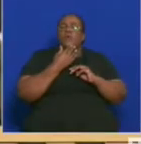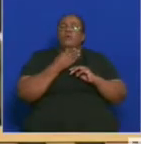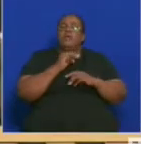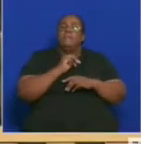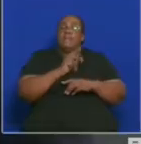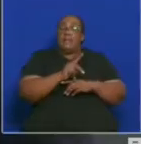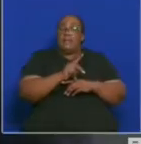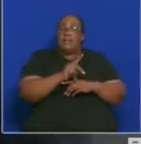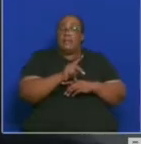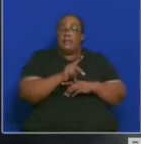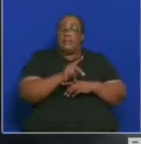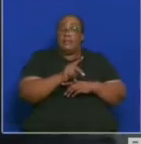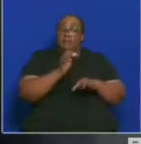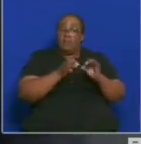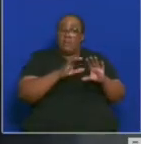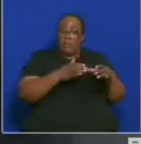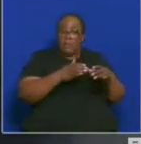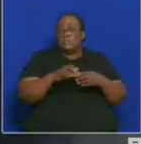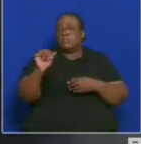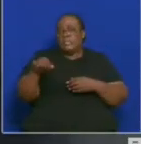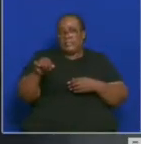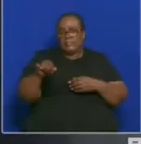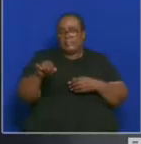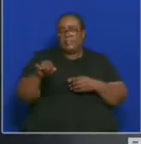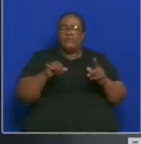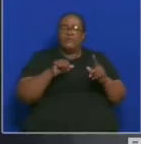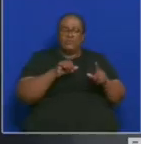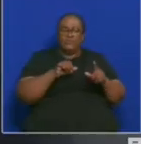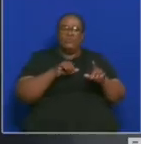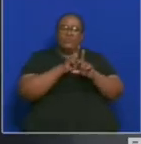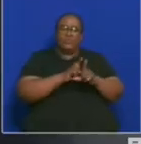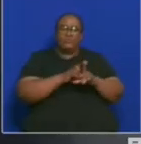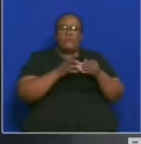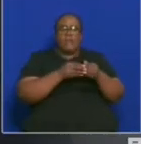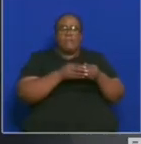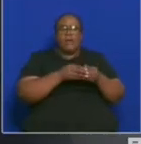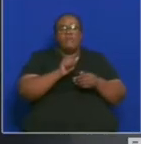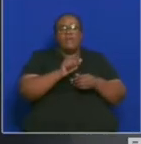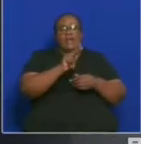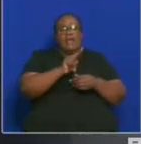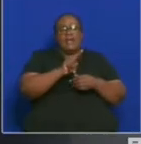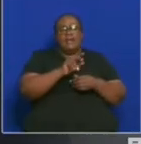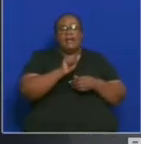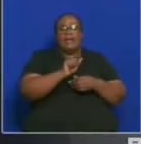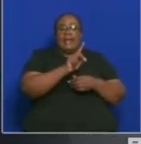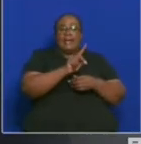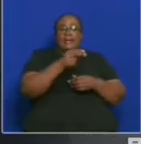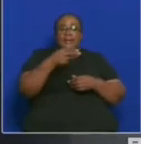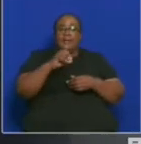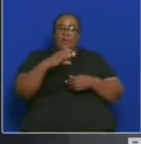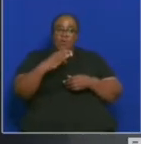And you were also a member of the ad hoc committee. Yes. That was set up in Parliament